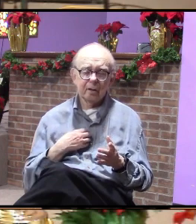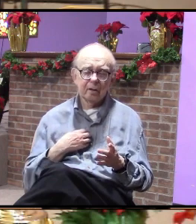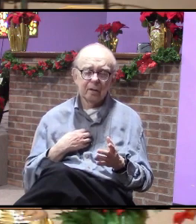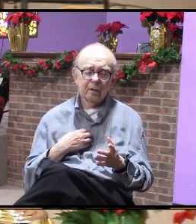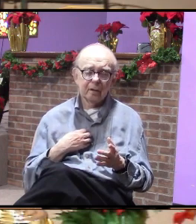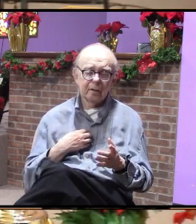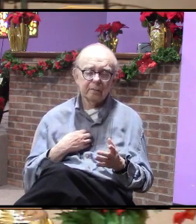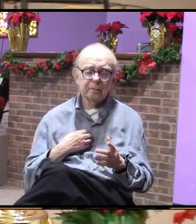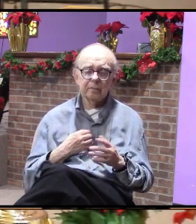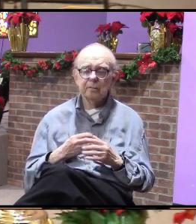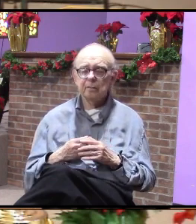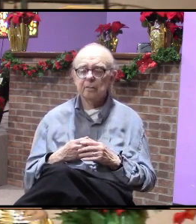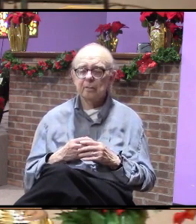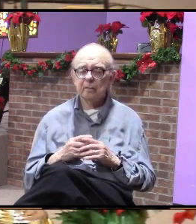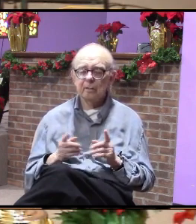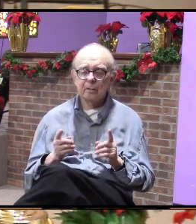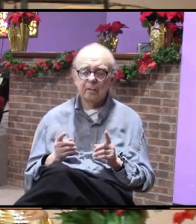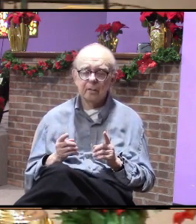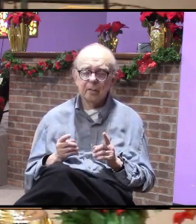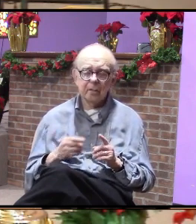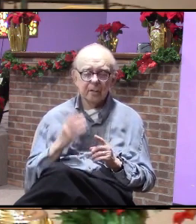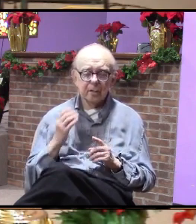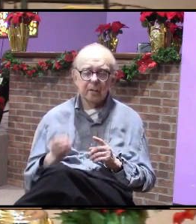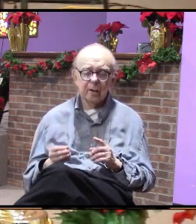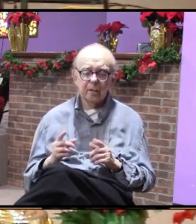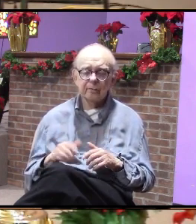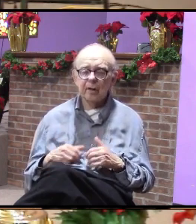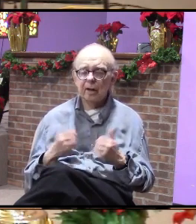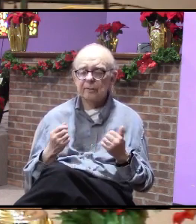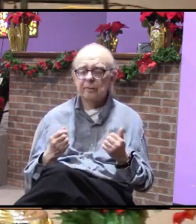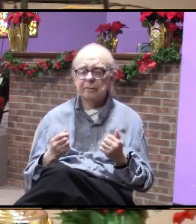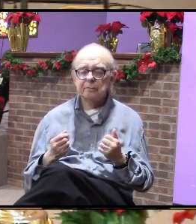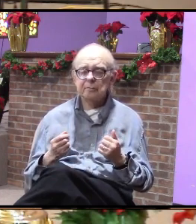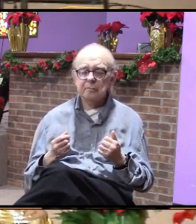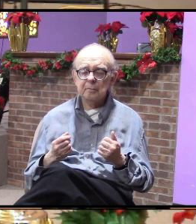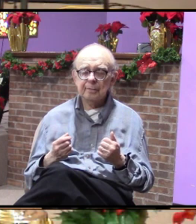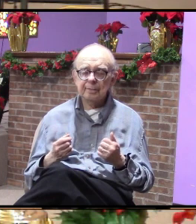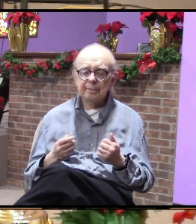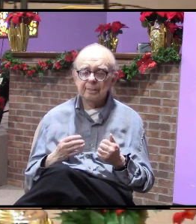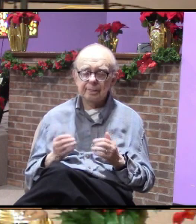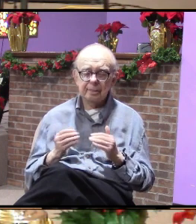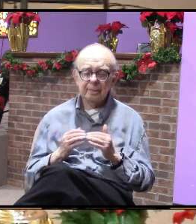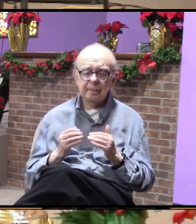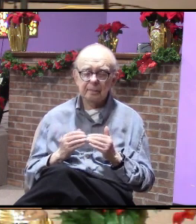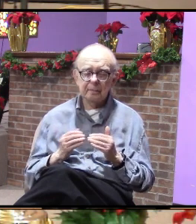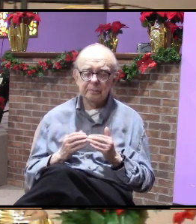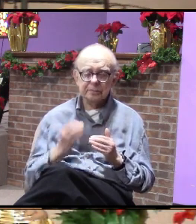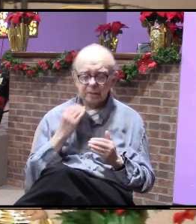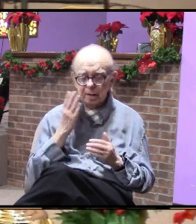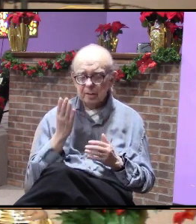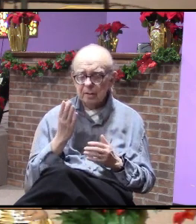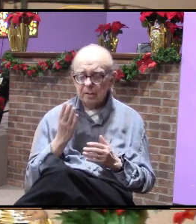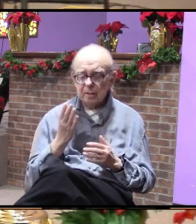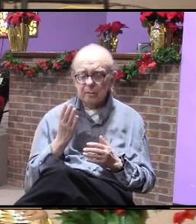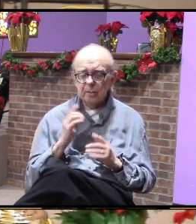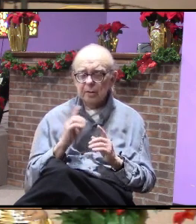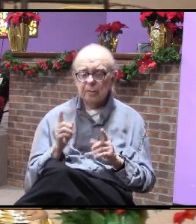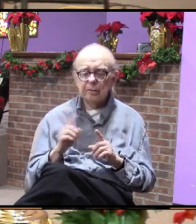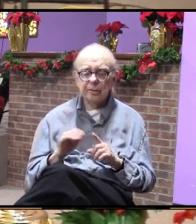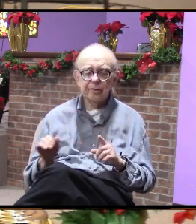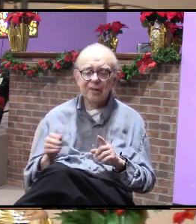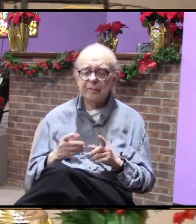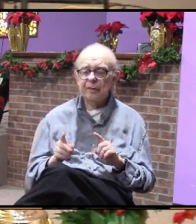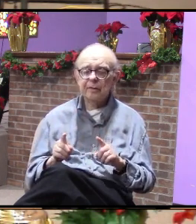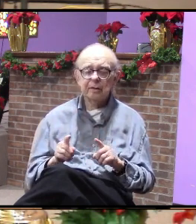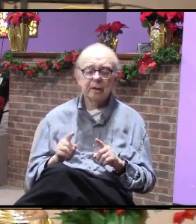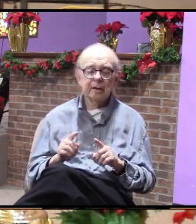DNA. You have different experiences of life. Even if we go through the same event, it's